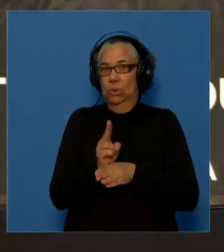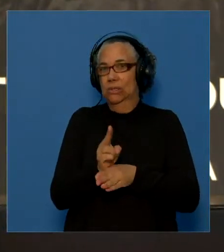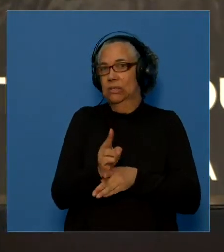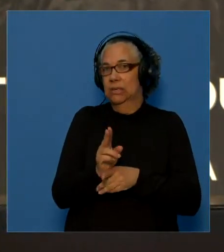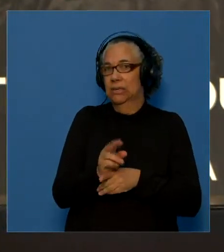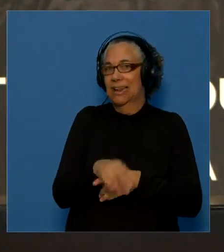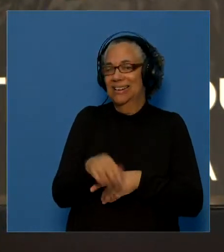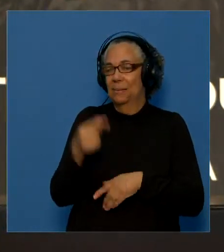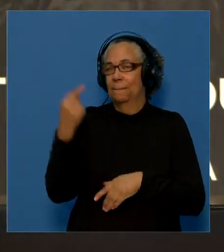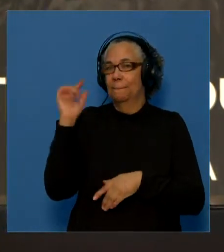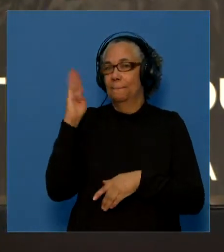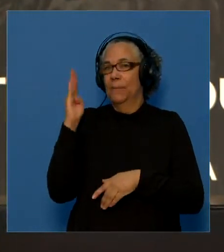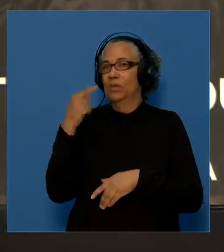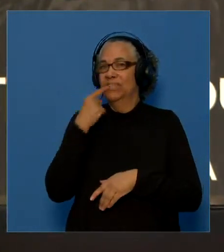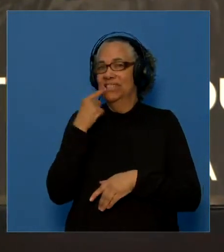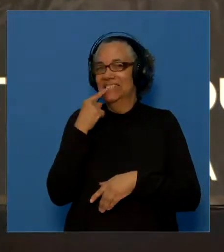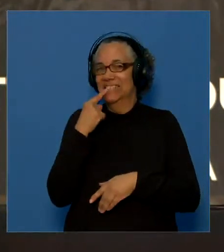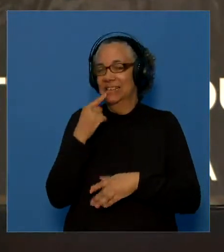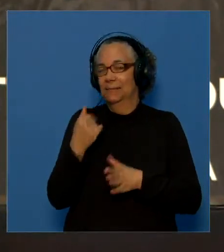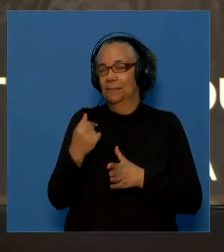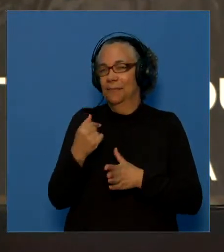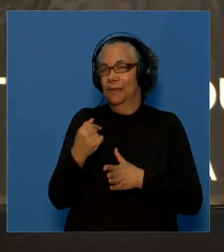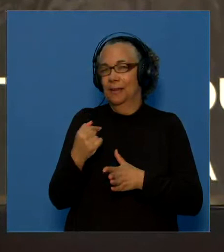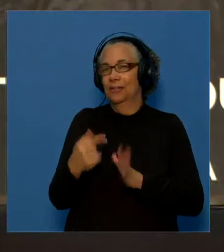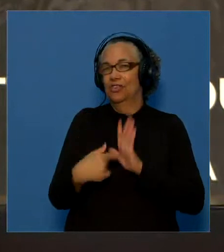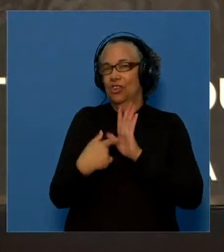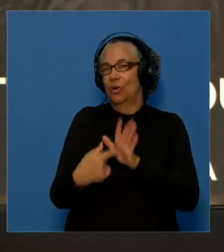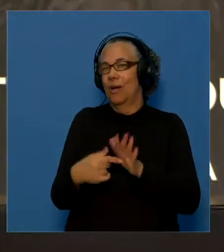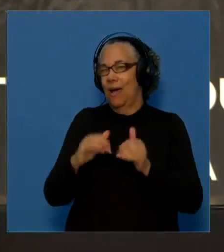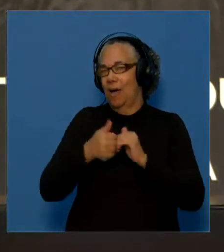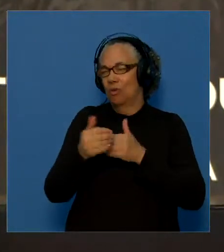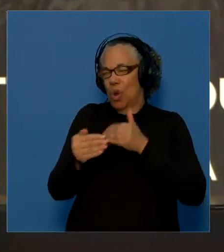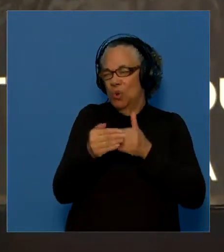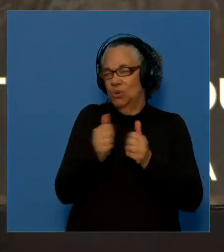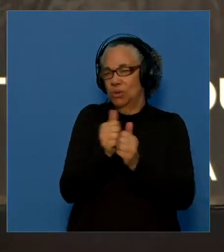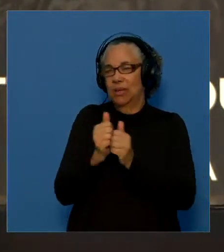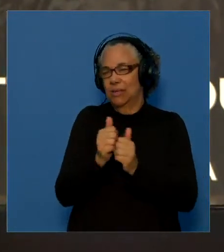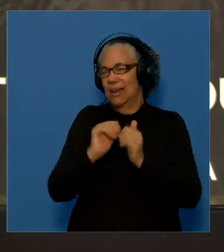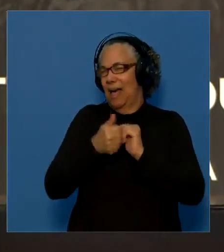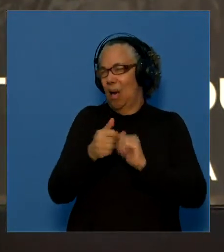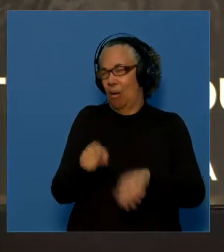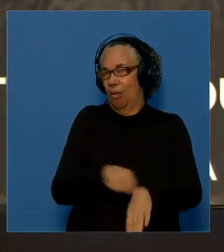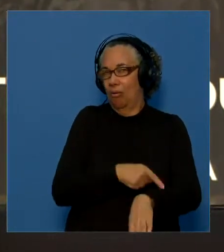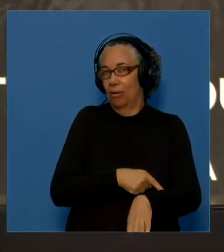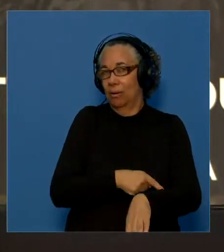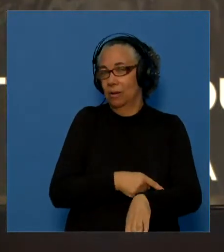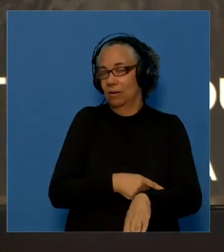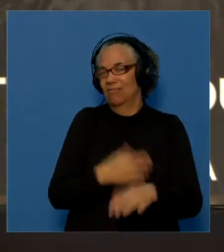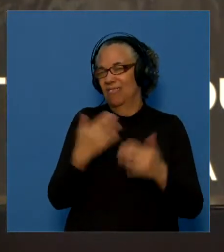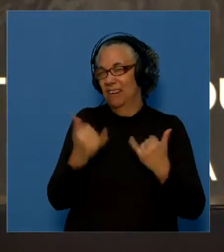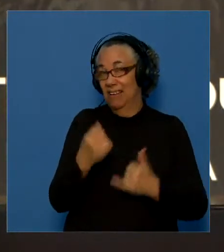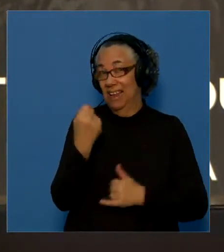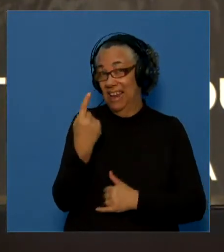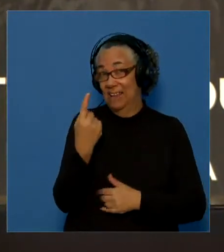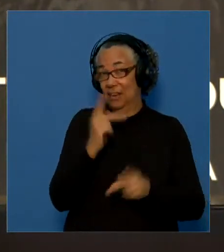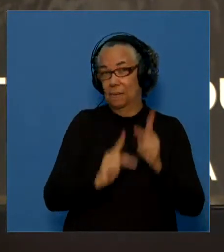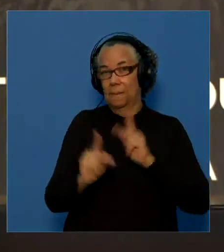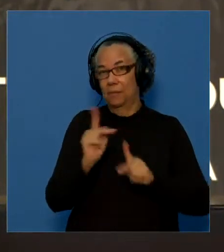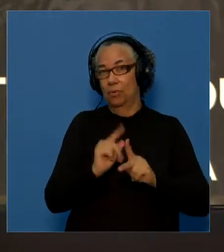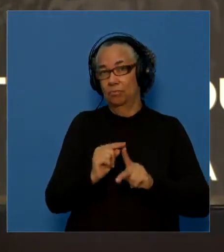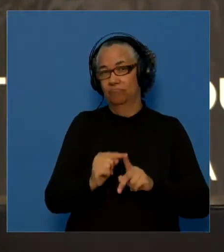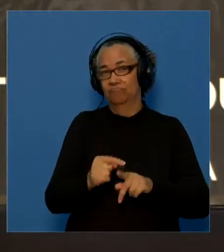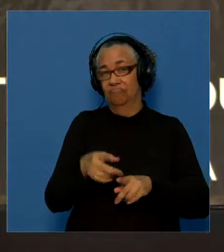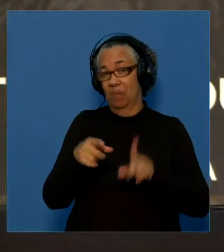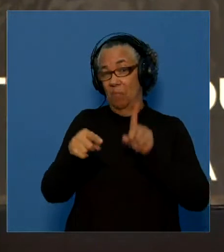devices were together and for how long. So far, 11 people have been confirmed